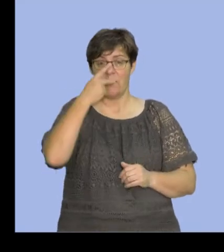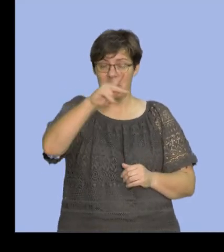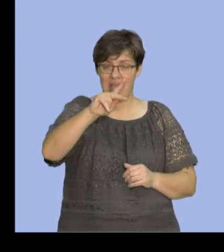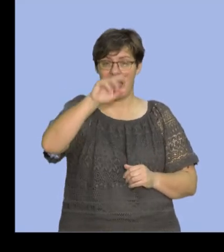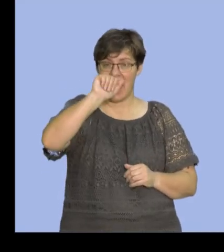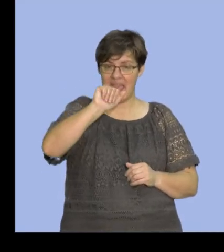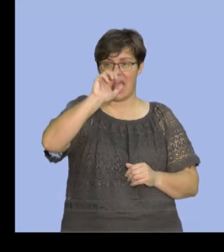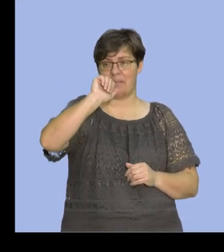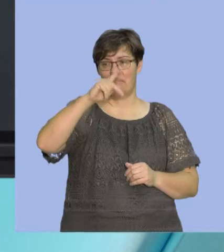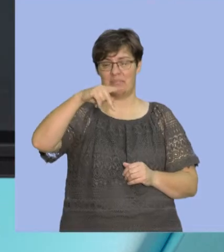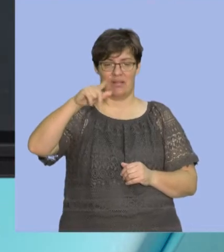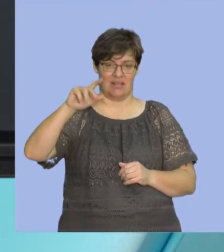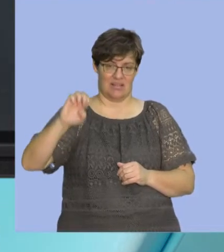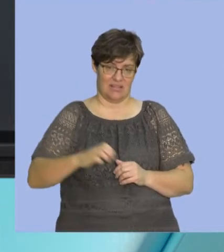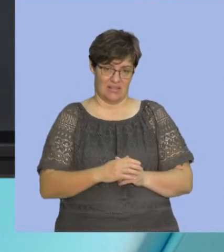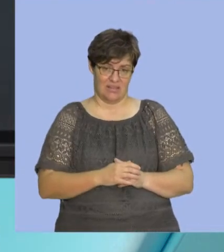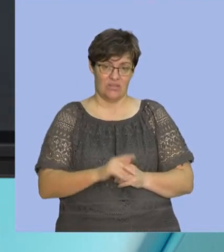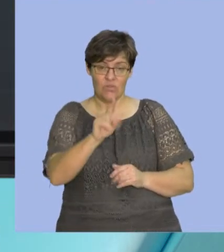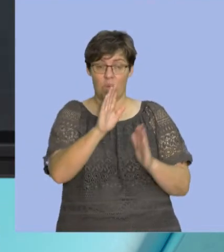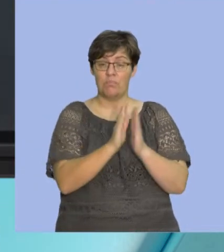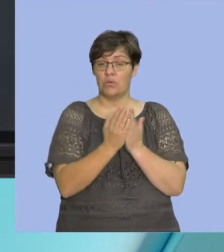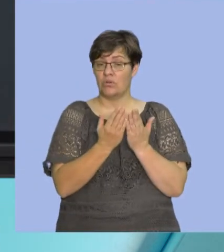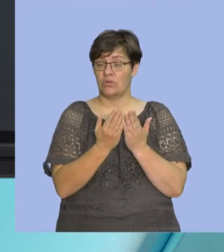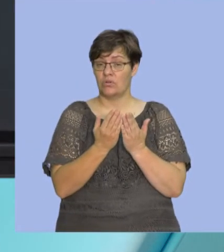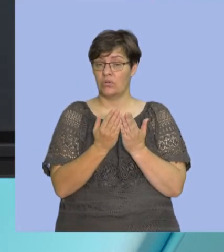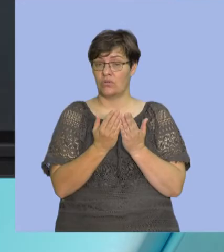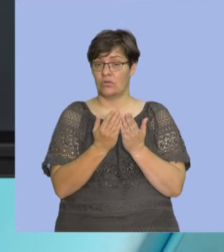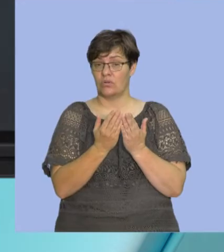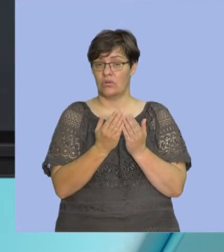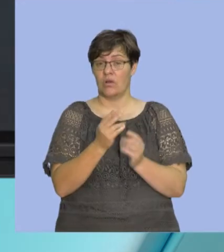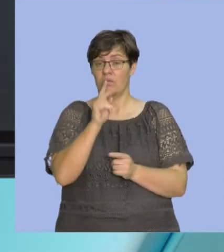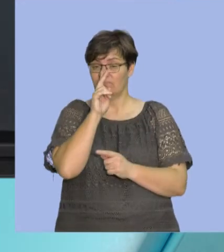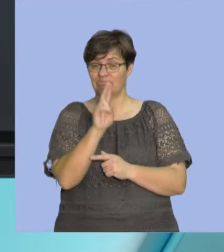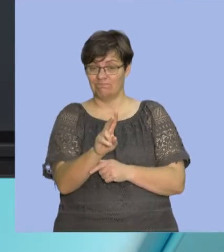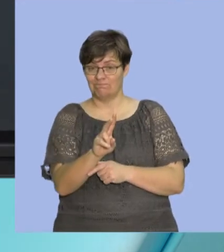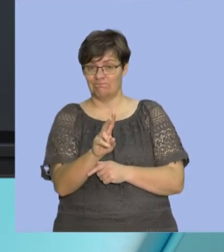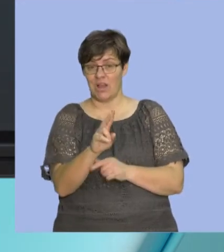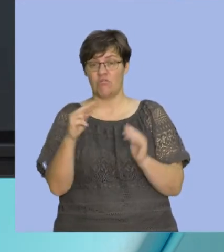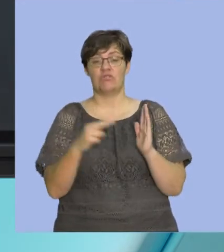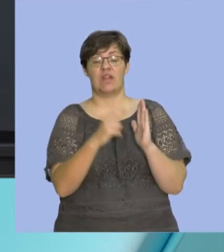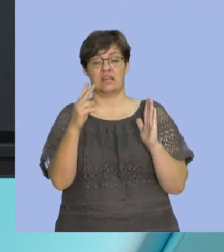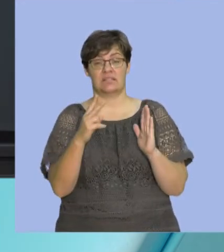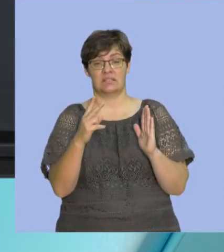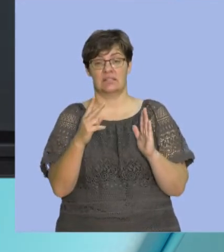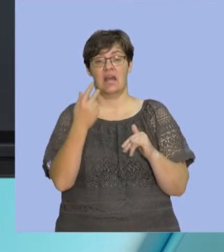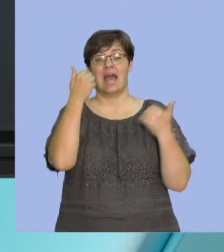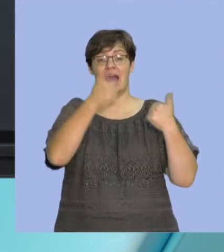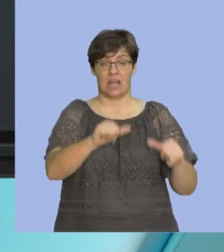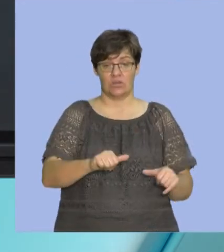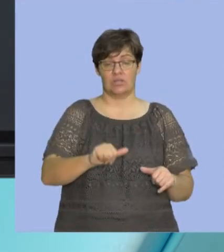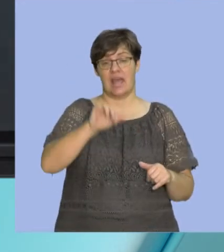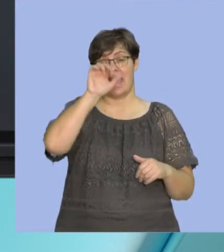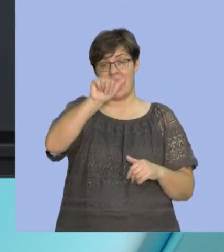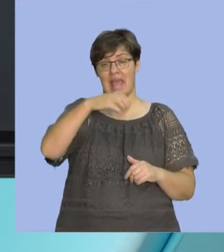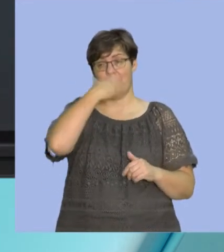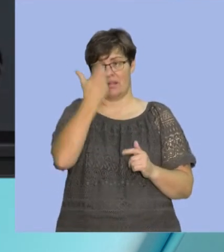right? So your books are supposed to go, the payment is supposed to be reflected in the account of A apple,